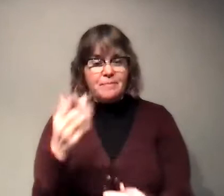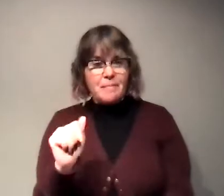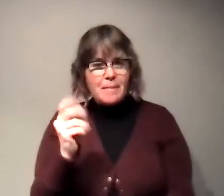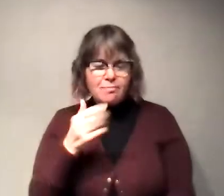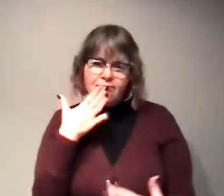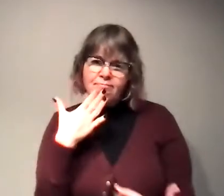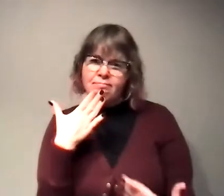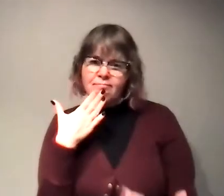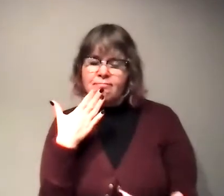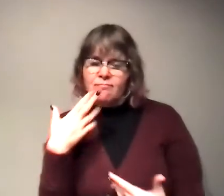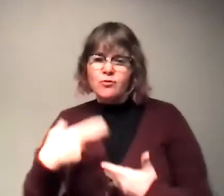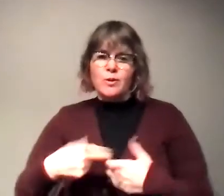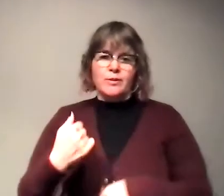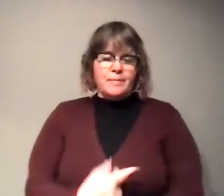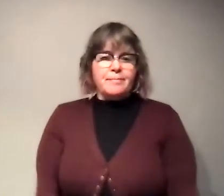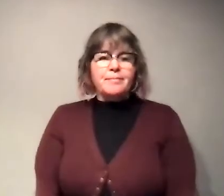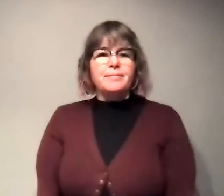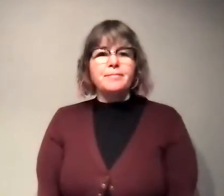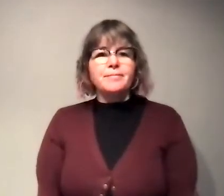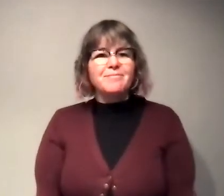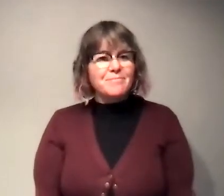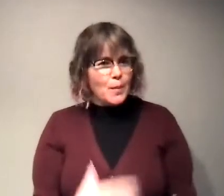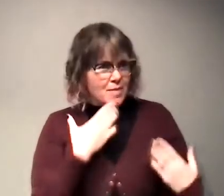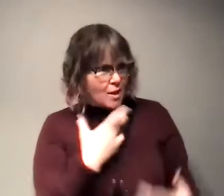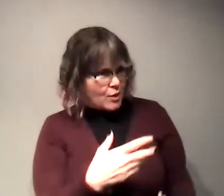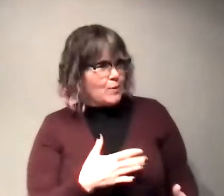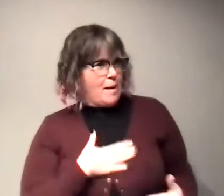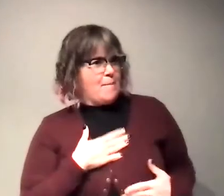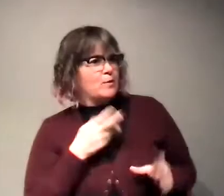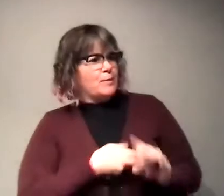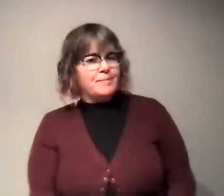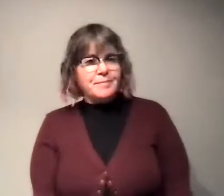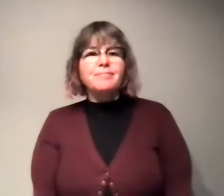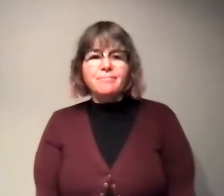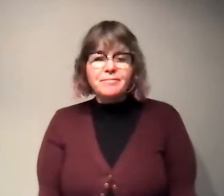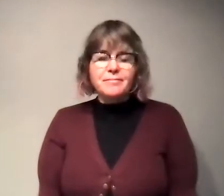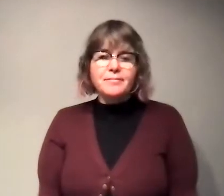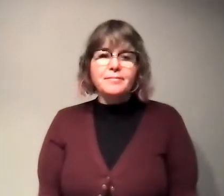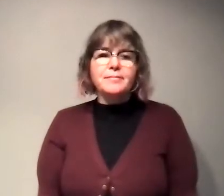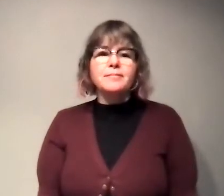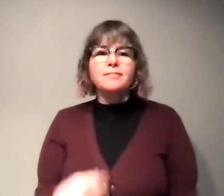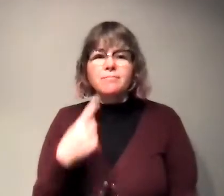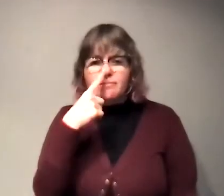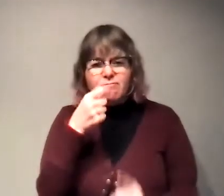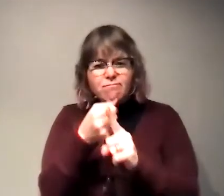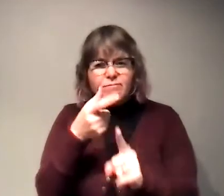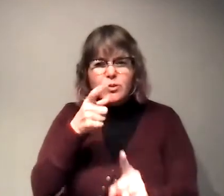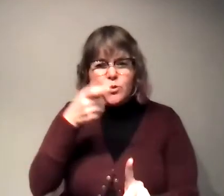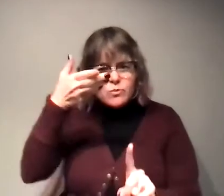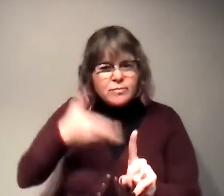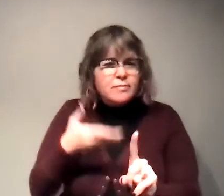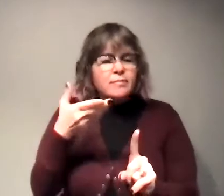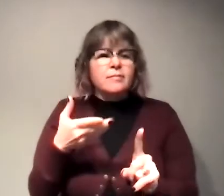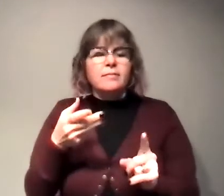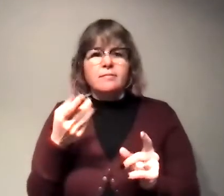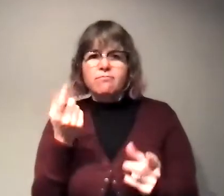you so much for joining us today. Thank you. It's great to be here. Awesome. So would you like to tell us just a little bit about who you are,